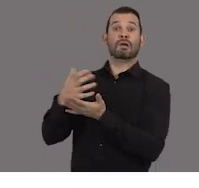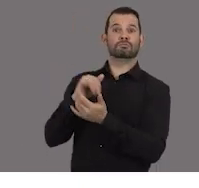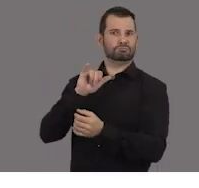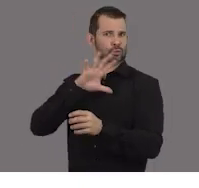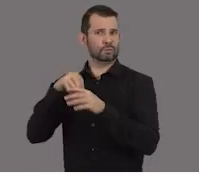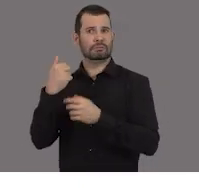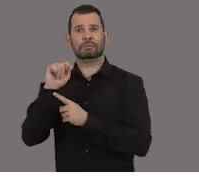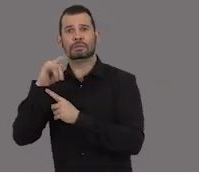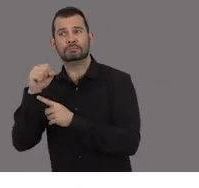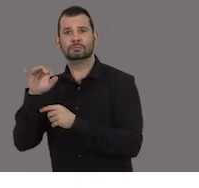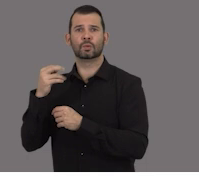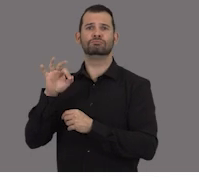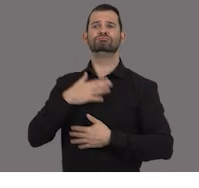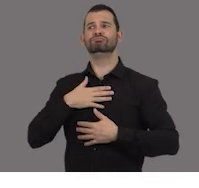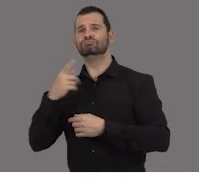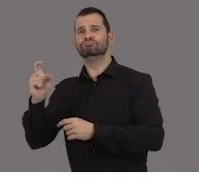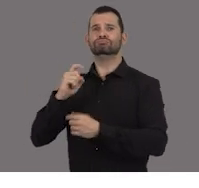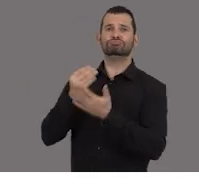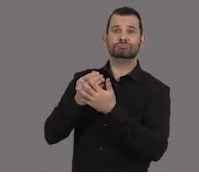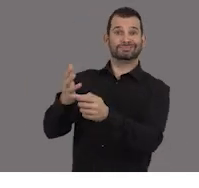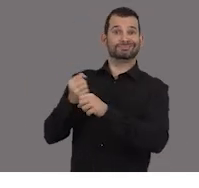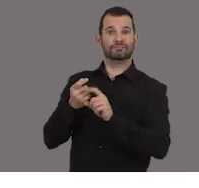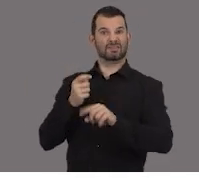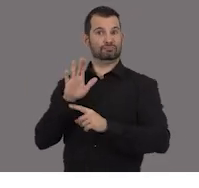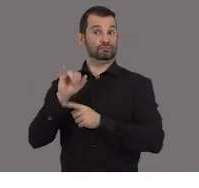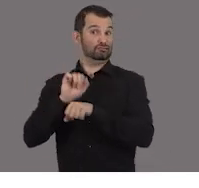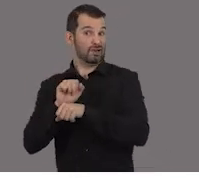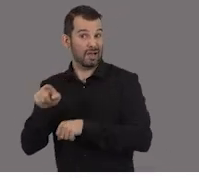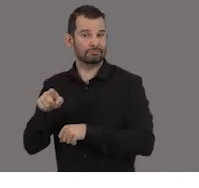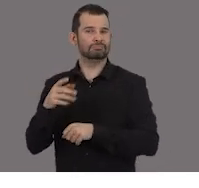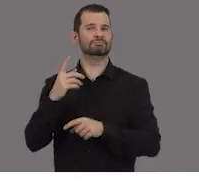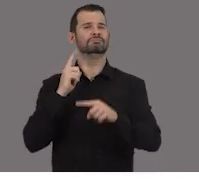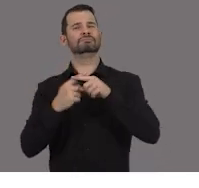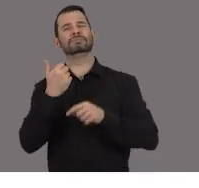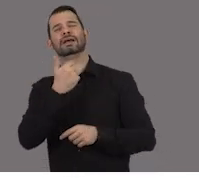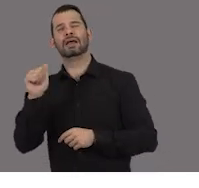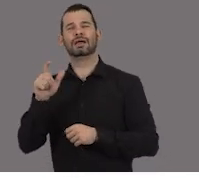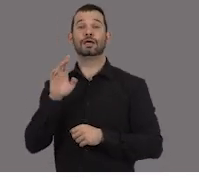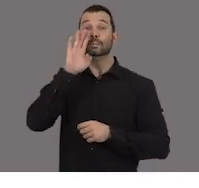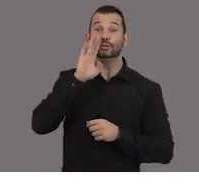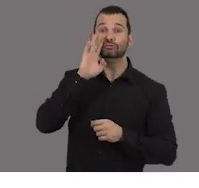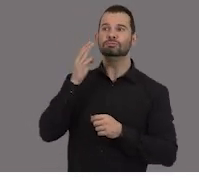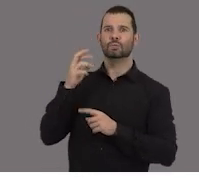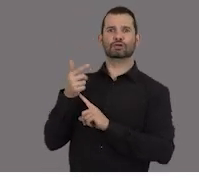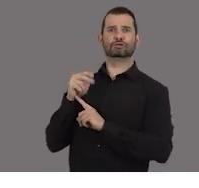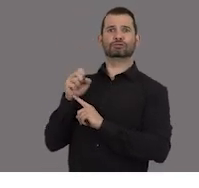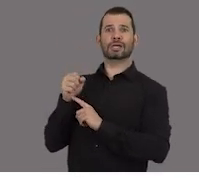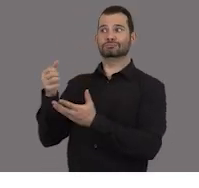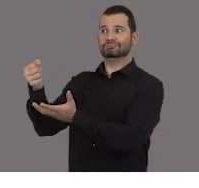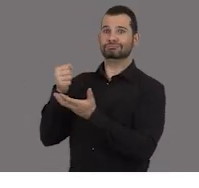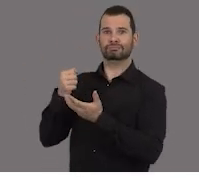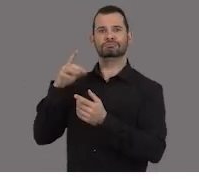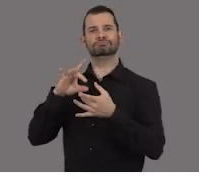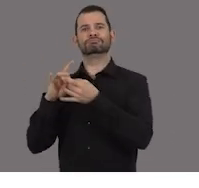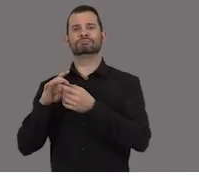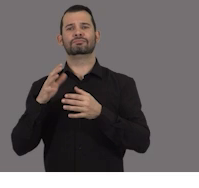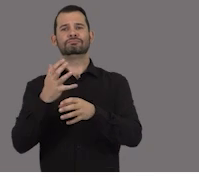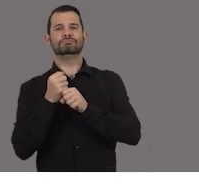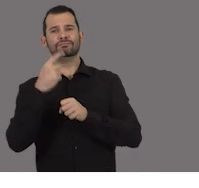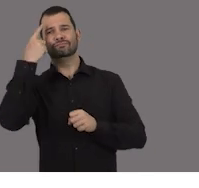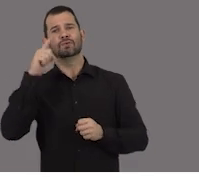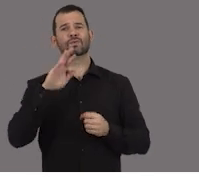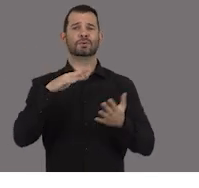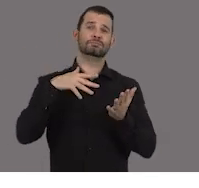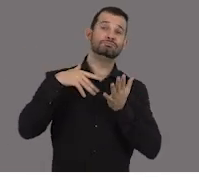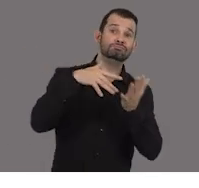campus. Your total income also includes any tips or gratuities you receive from your job